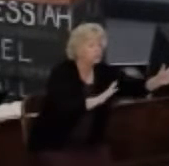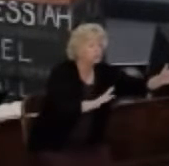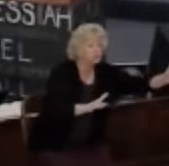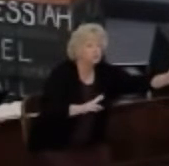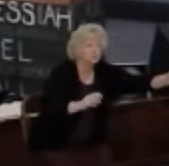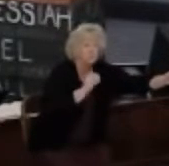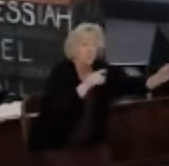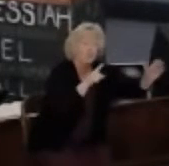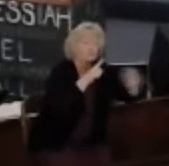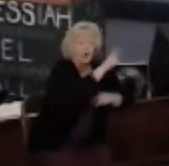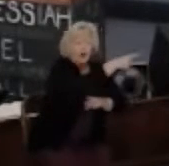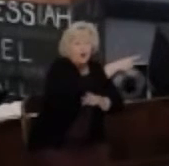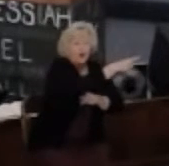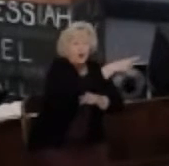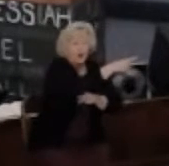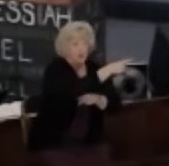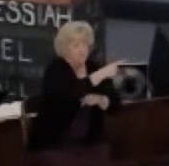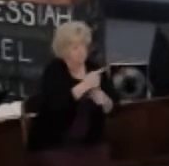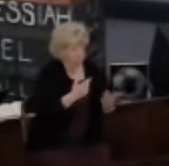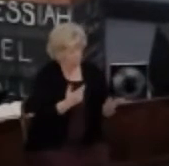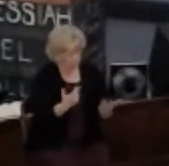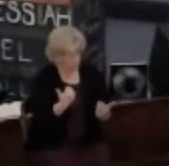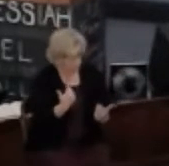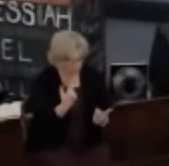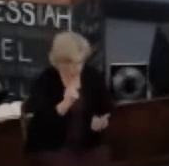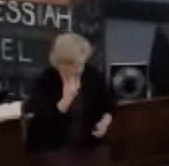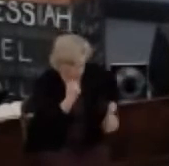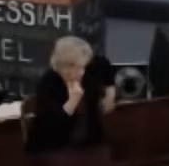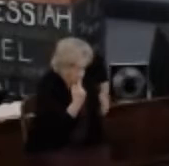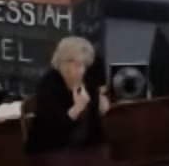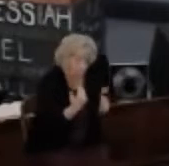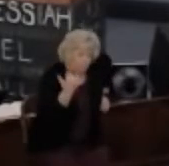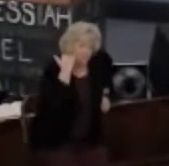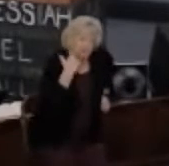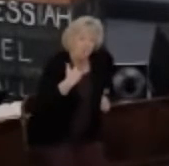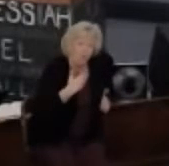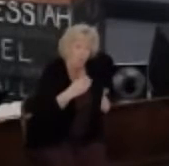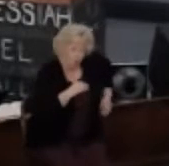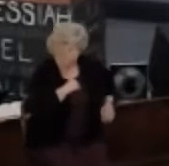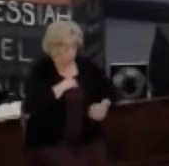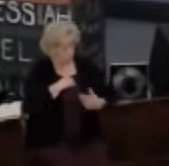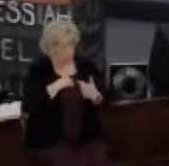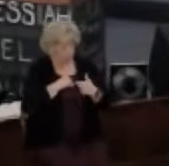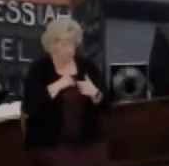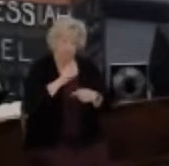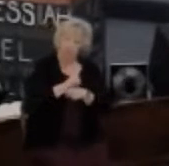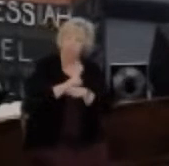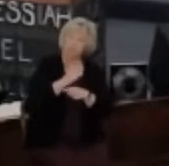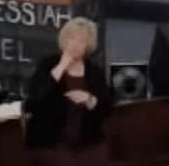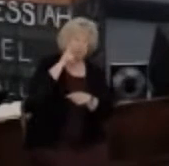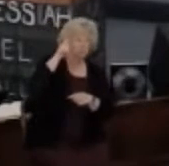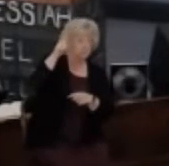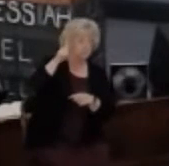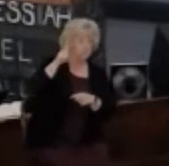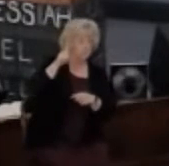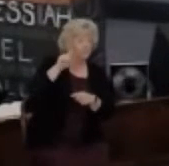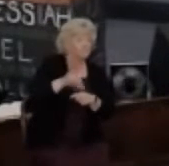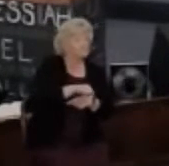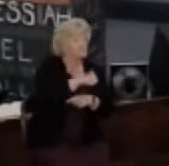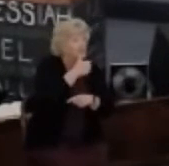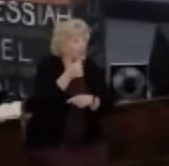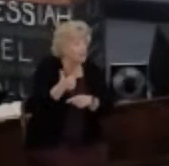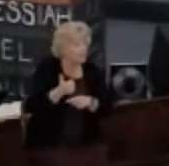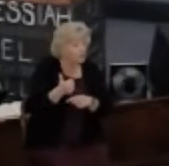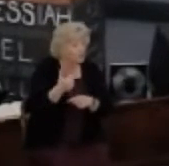mean, it's one thing to take what we own and to make it available for Jesus' use, but it's another thing to step out